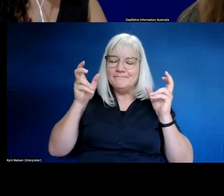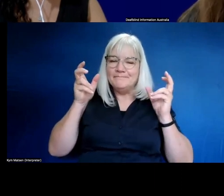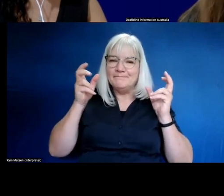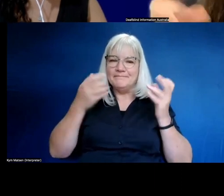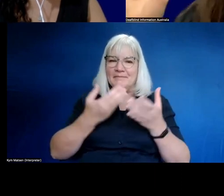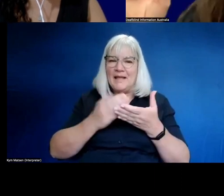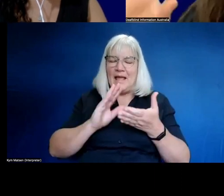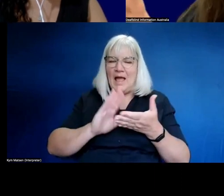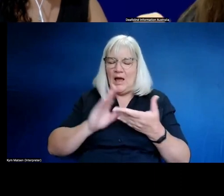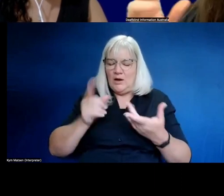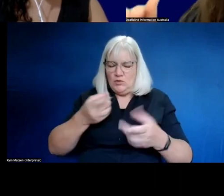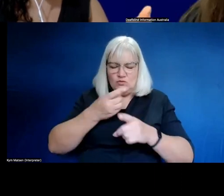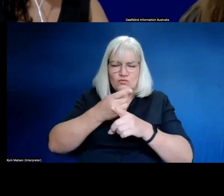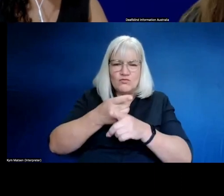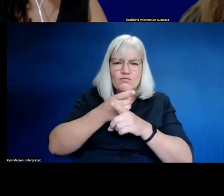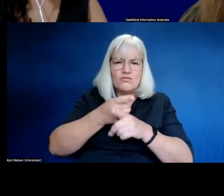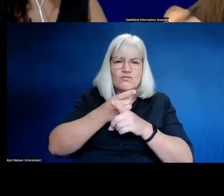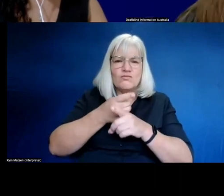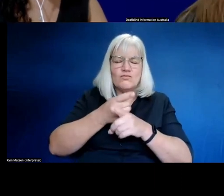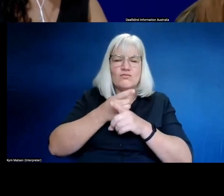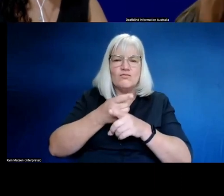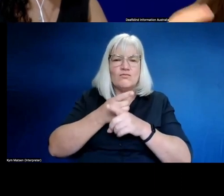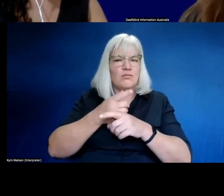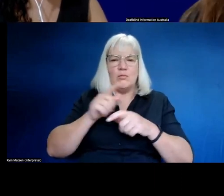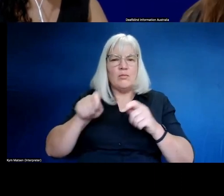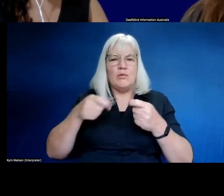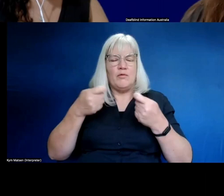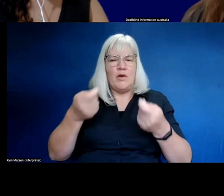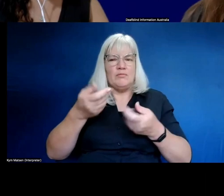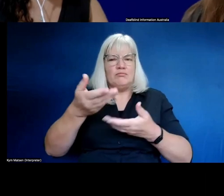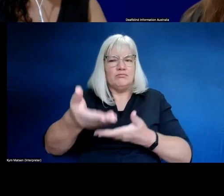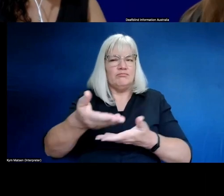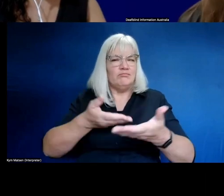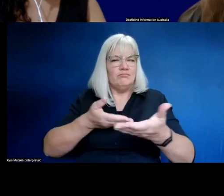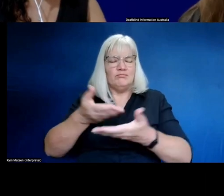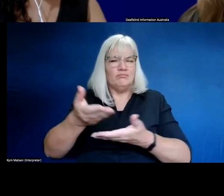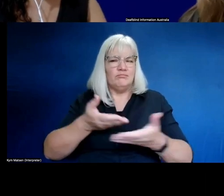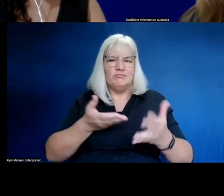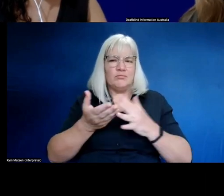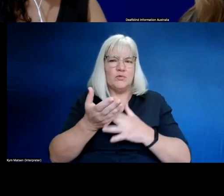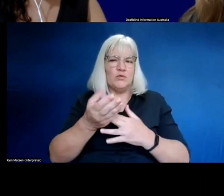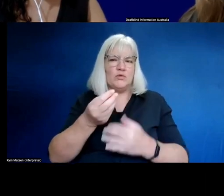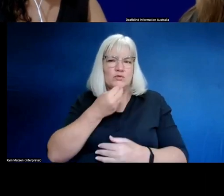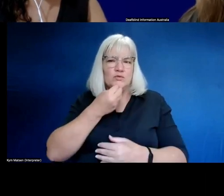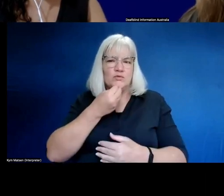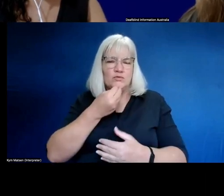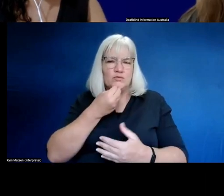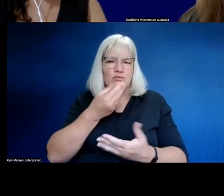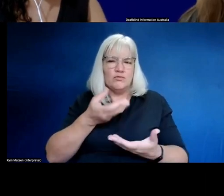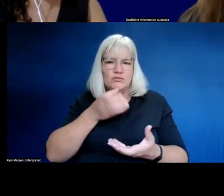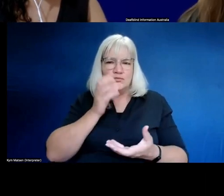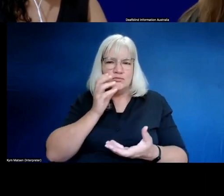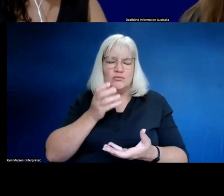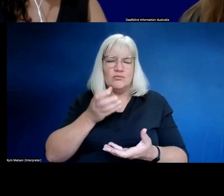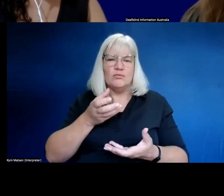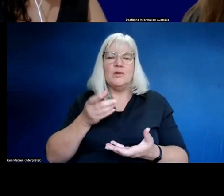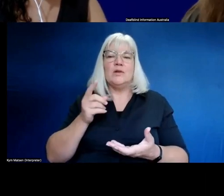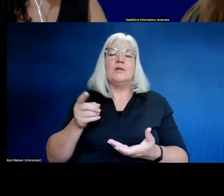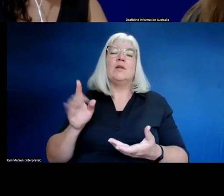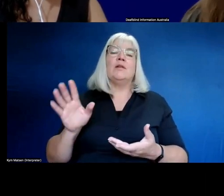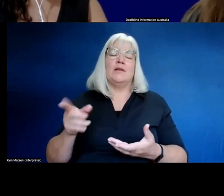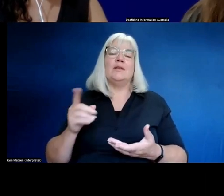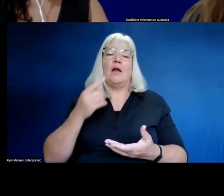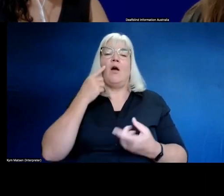comments and talk, you know, provide interaction through the mealtime? And often that comes through touch and